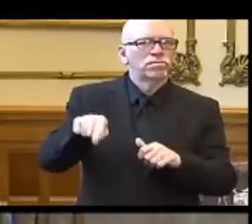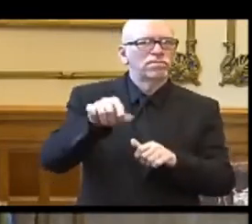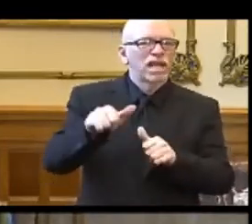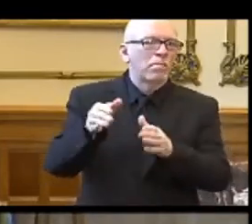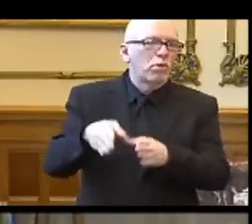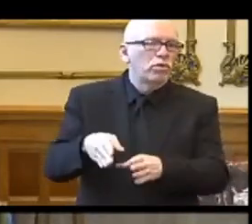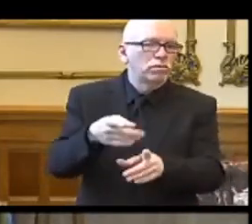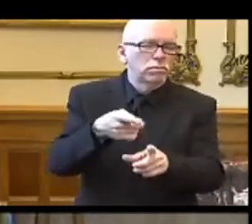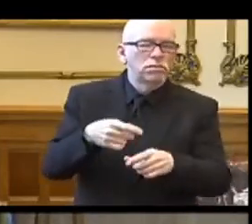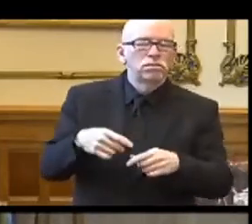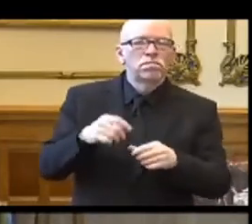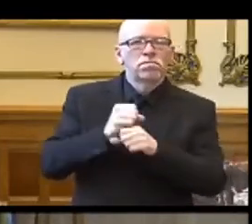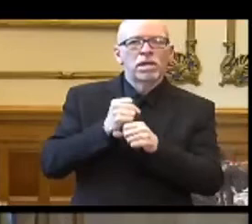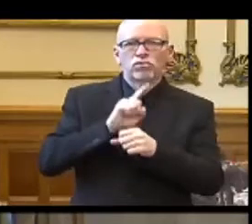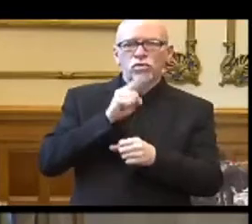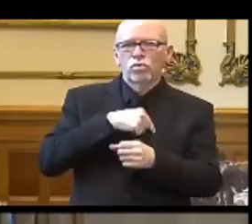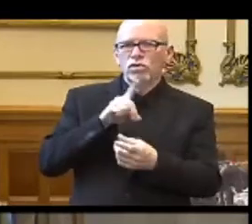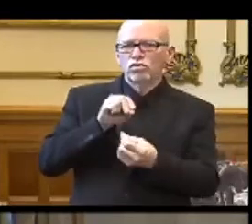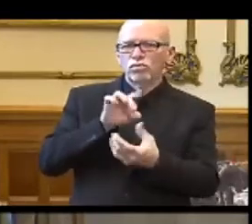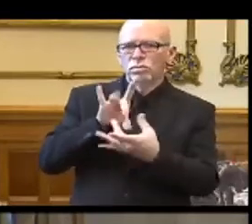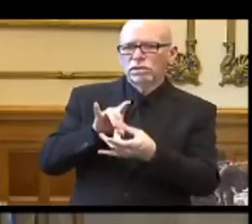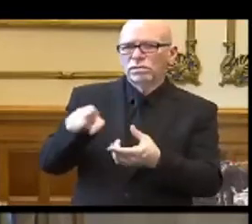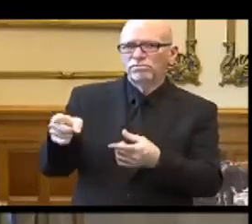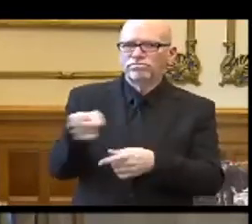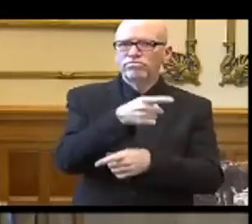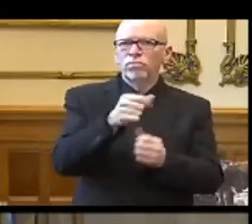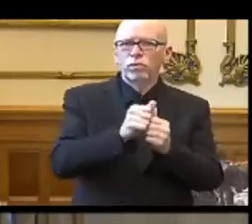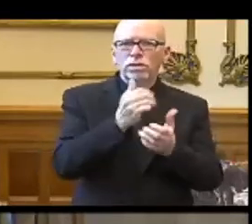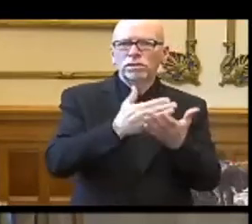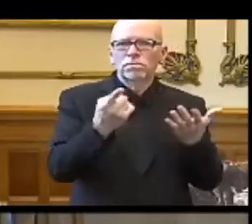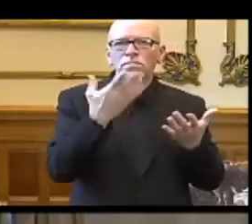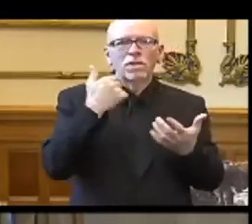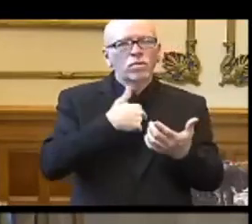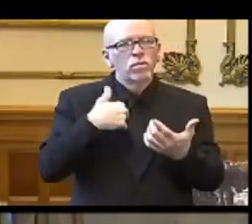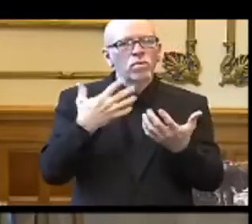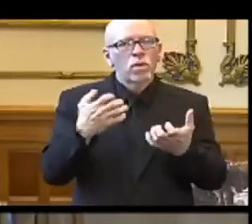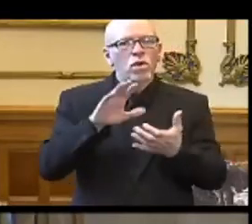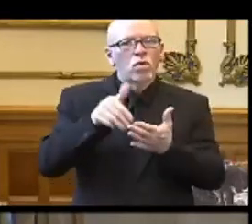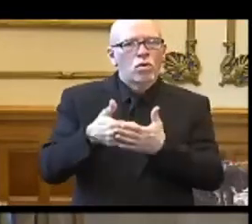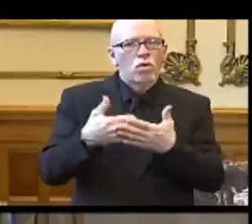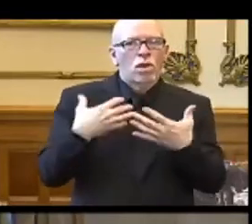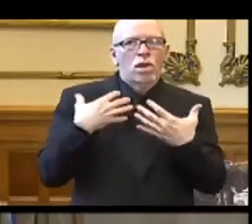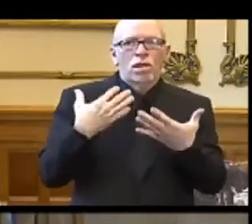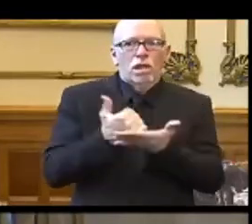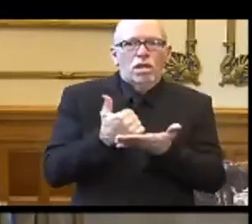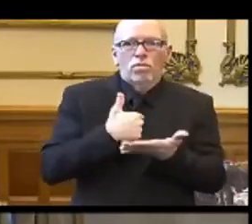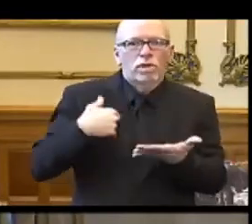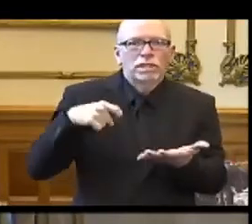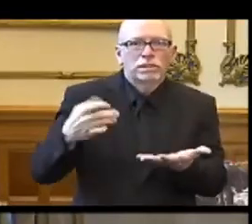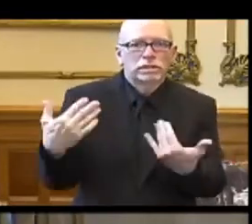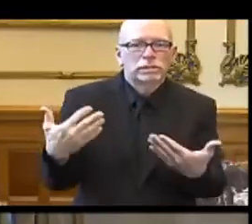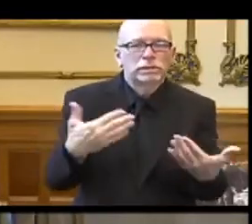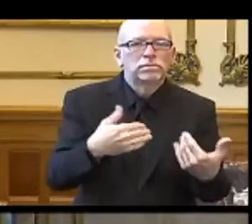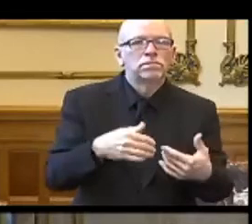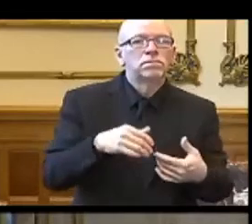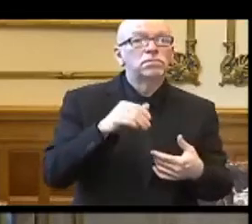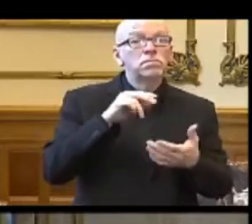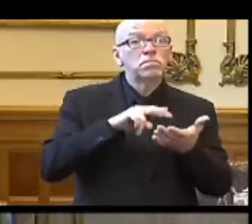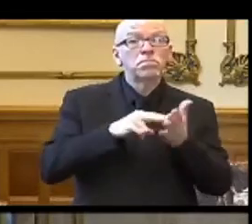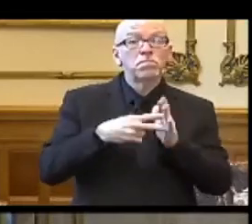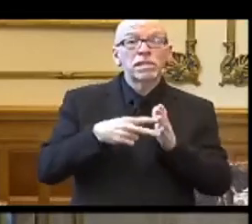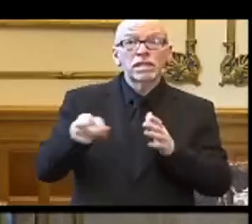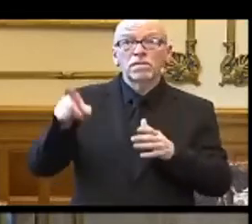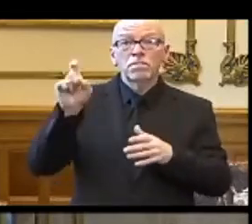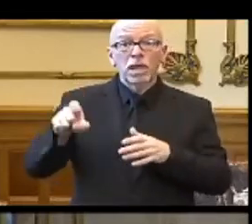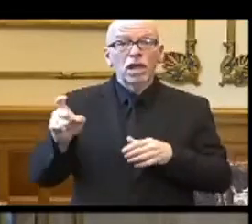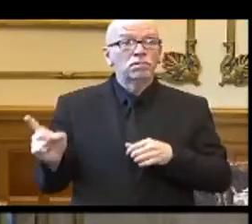individual to make sure that we do connect he or she, because we want all the help we can take. And it doesn't mean necessarily even having to go into the